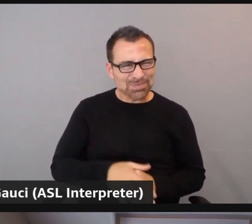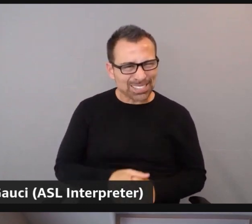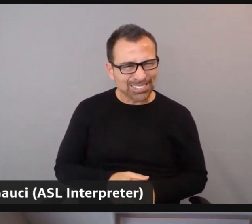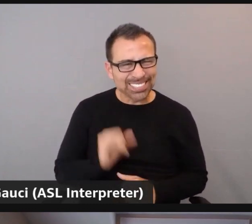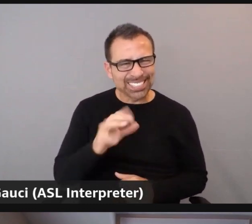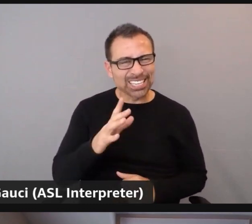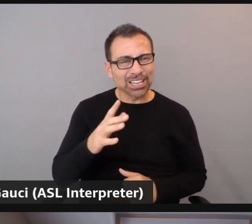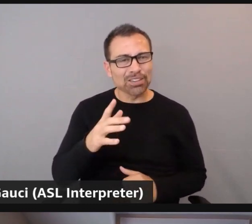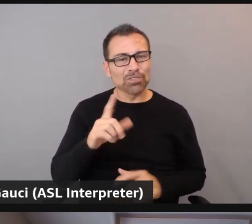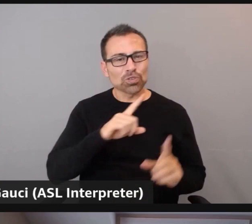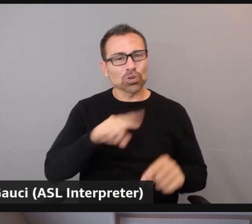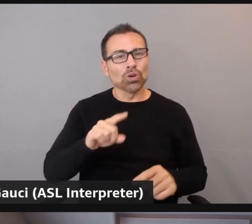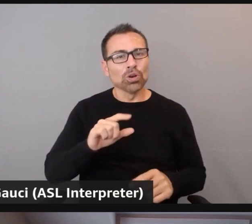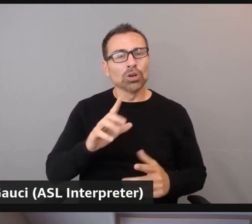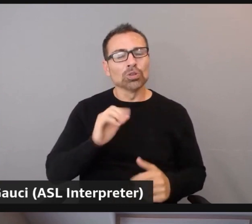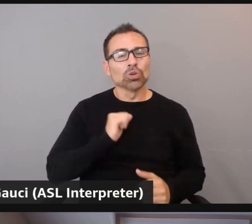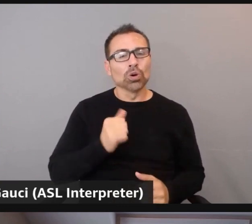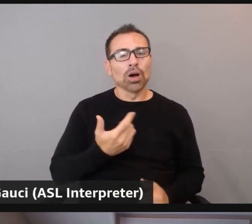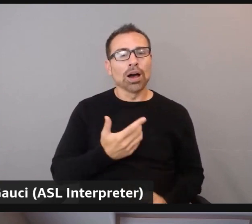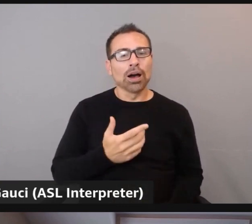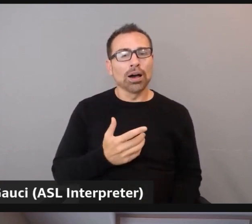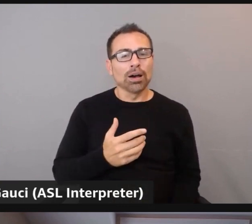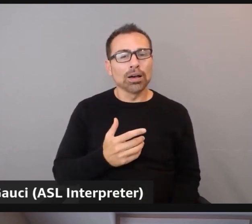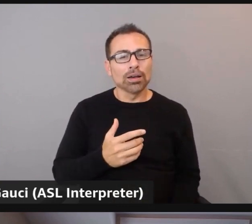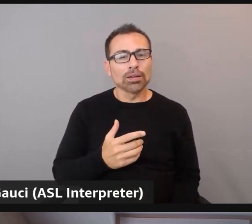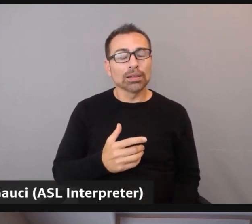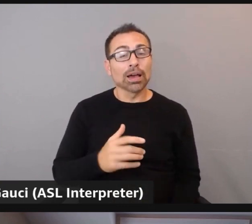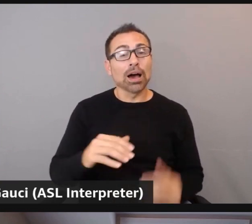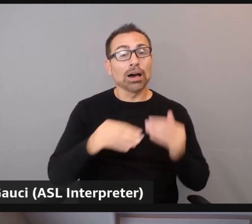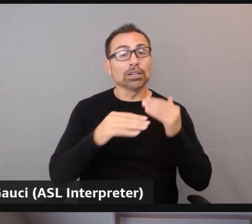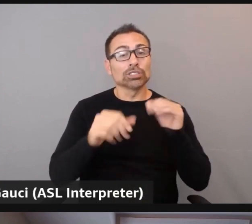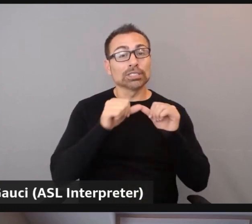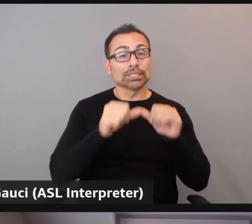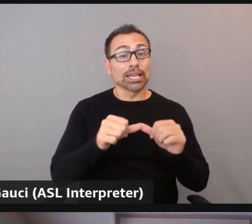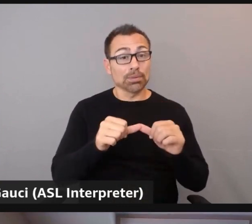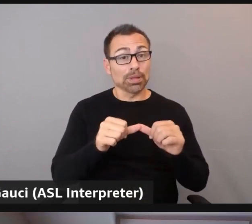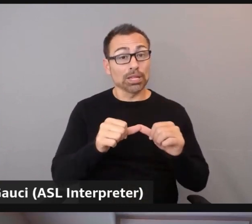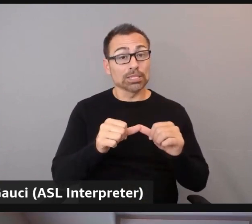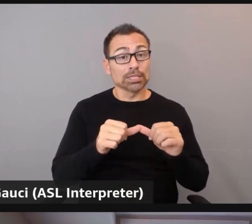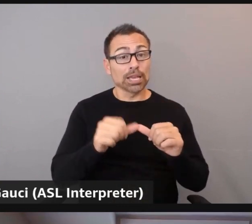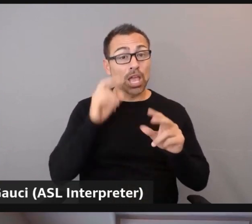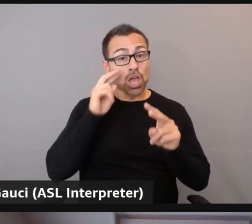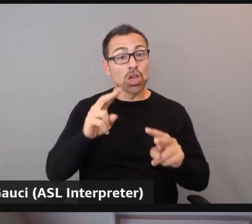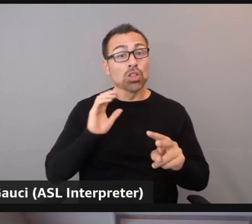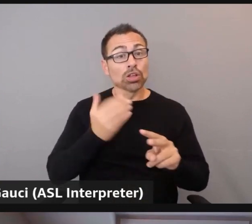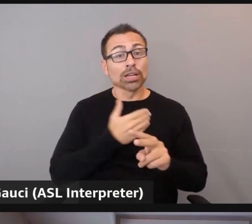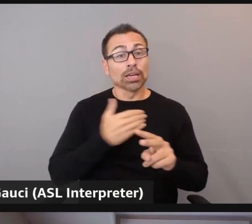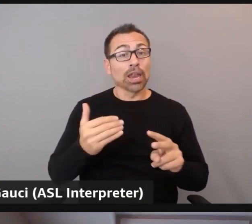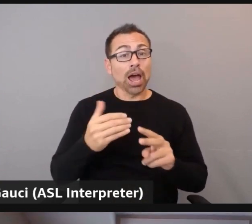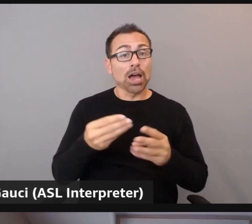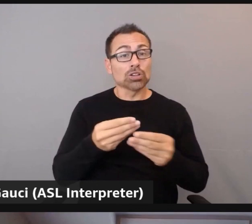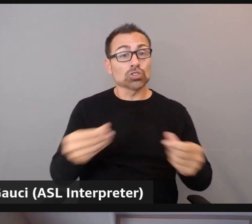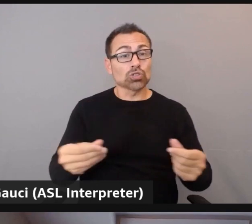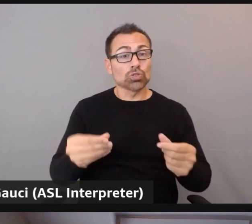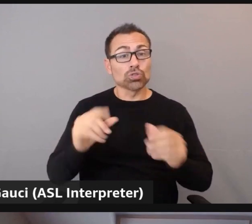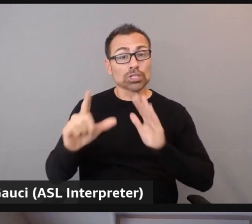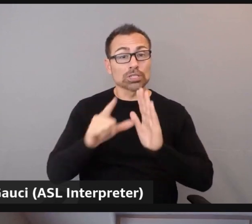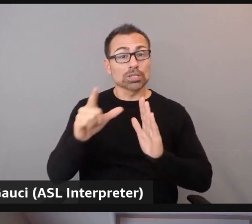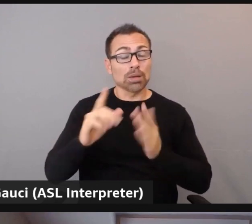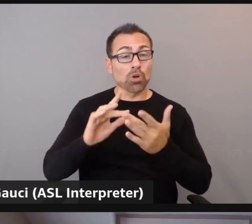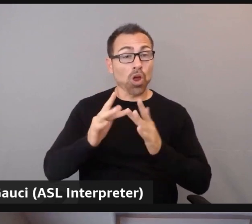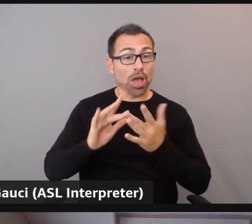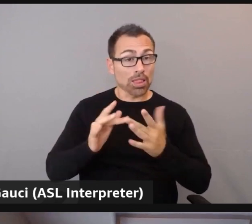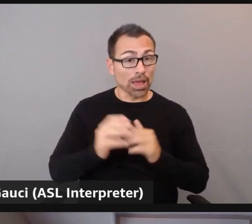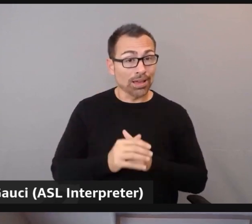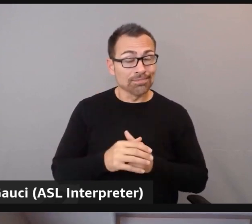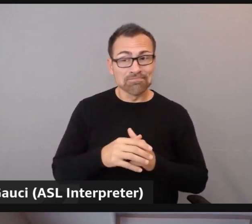our, AWS and you go into our sustainability, or you look at our solutions library online, the teams can take